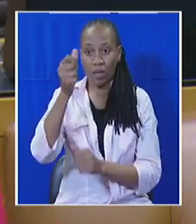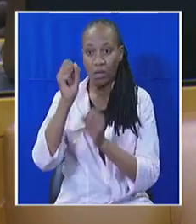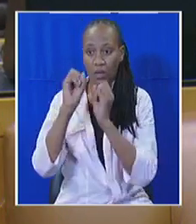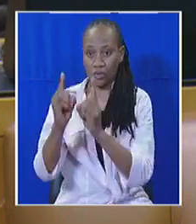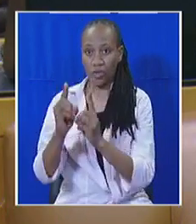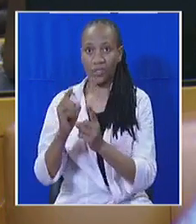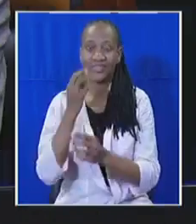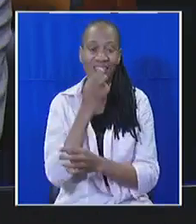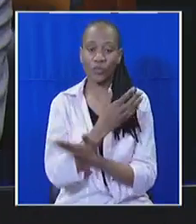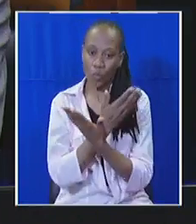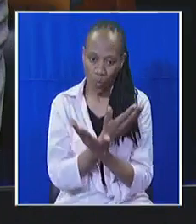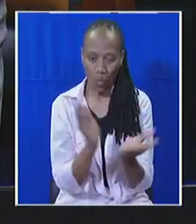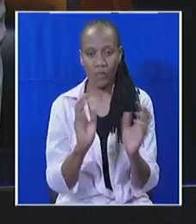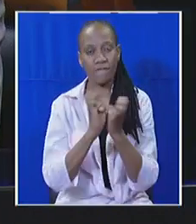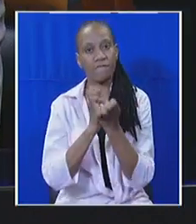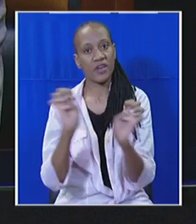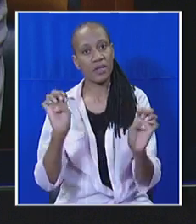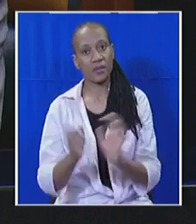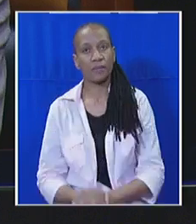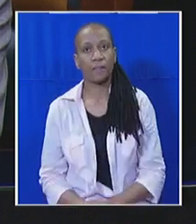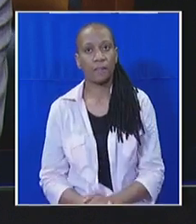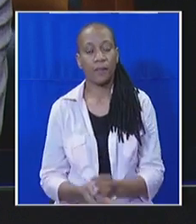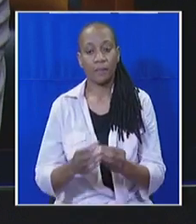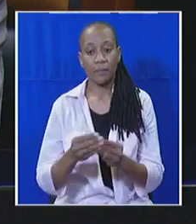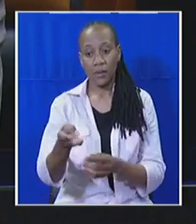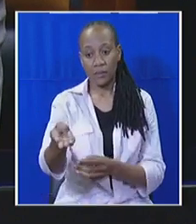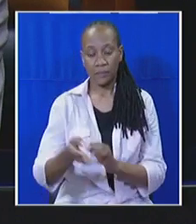For all. Honourable Ndlozi.